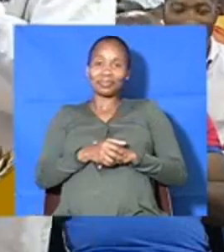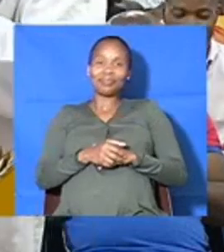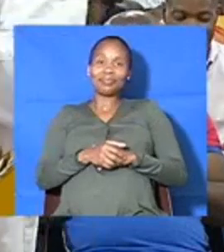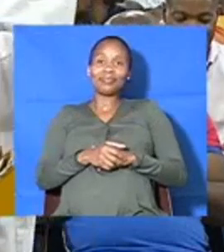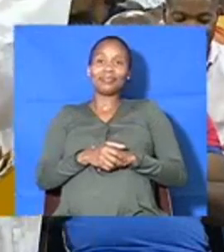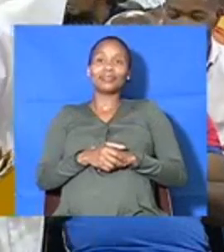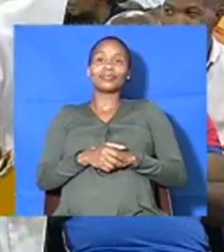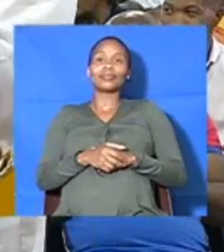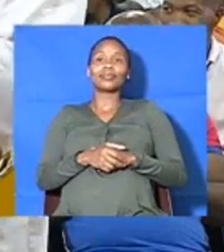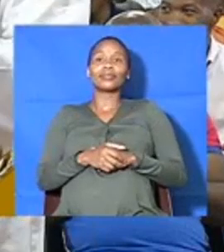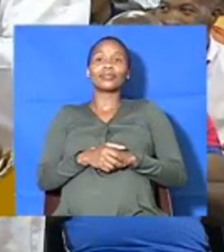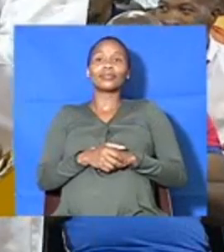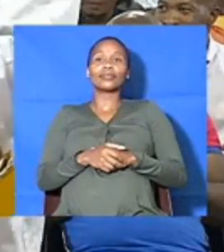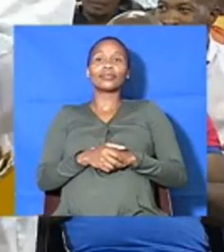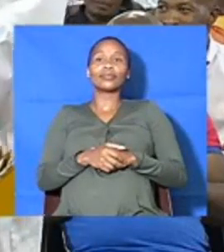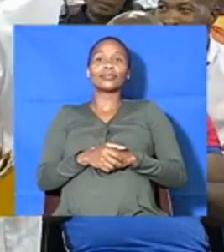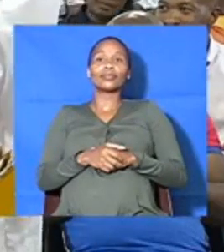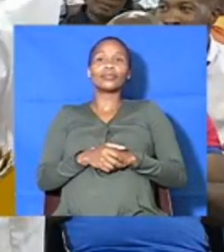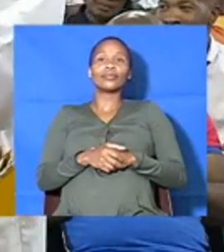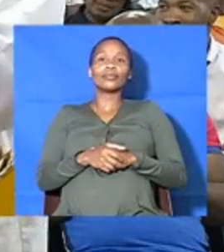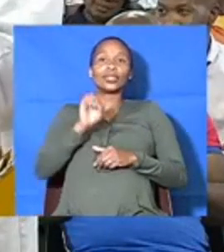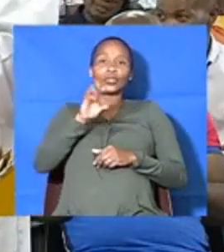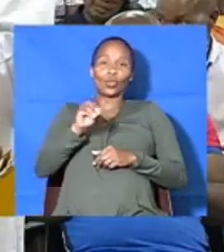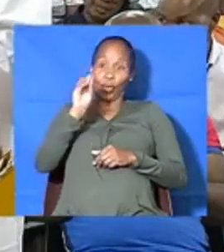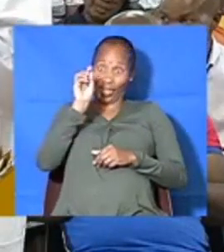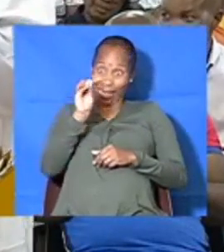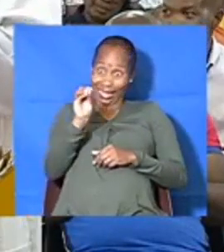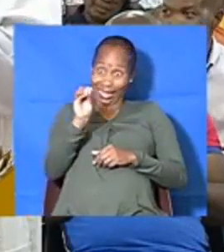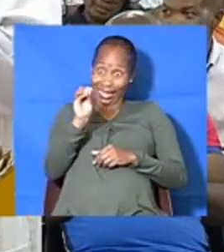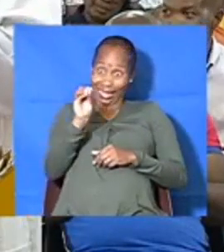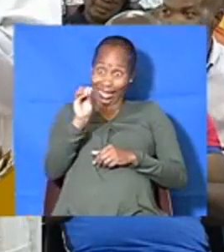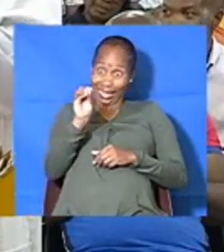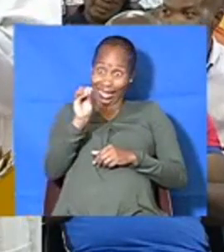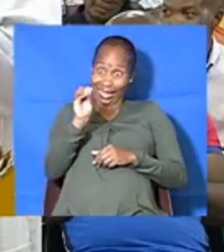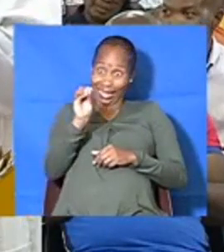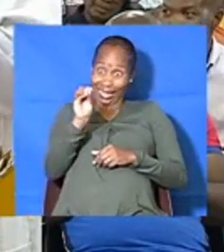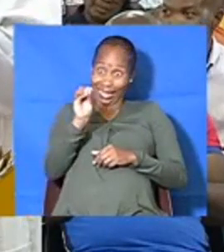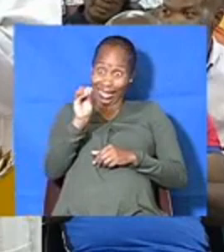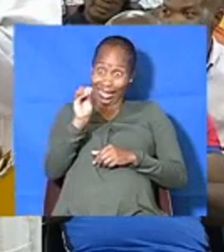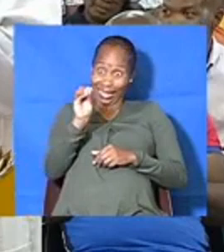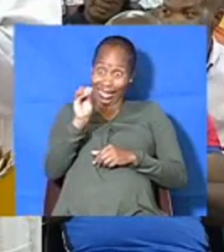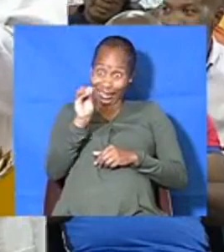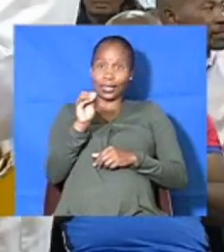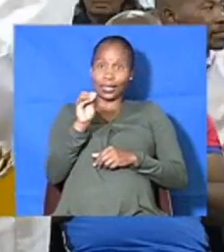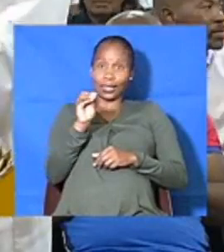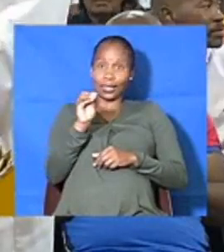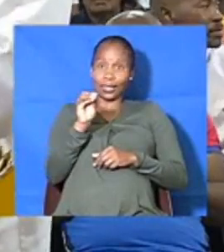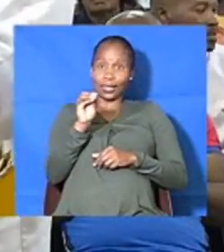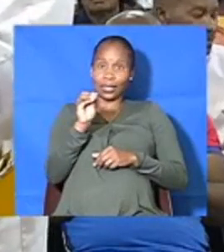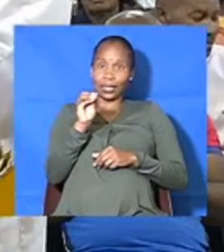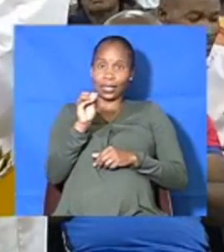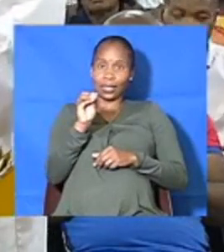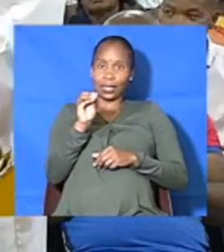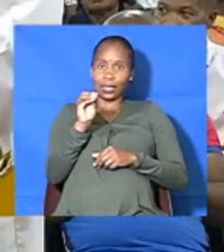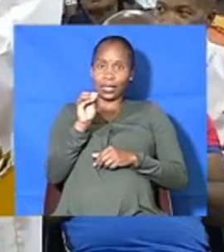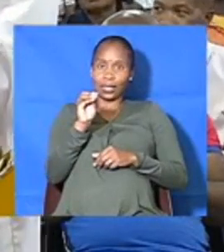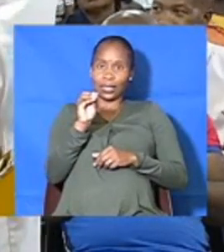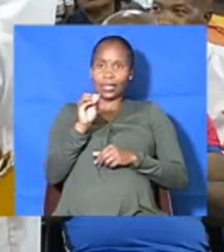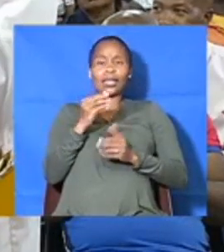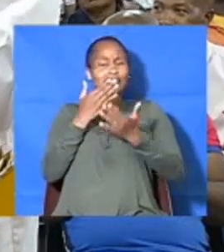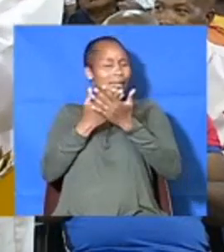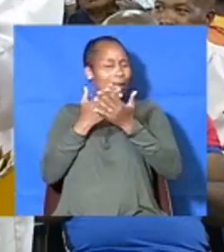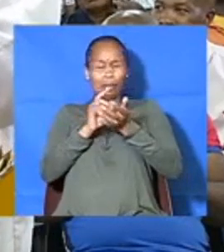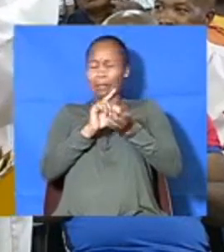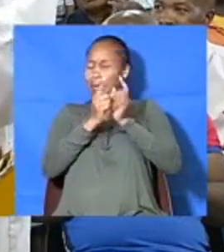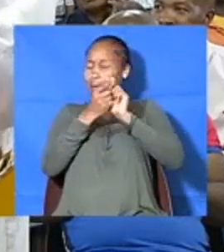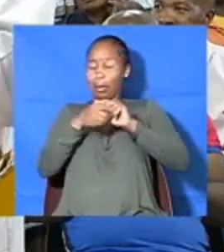go private or public health care system. I believe that healthcare should be equal, whether we